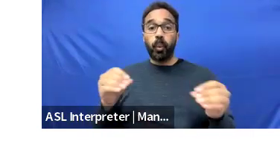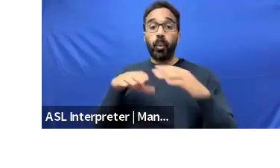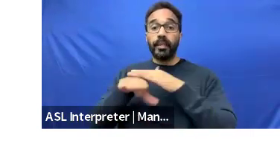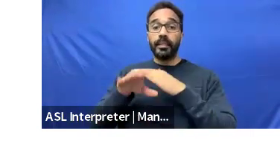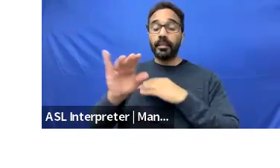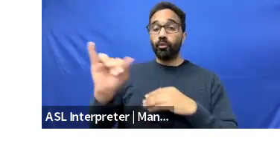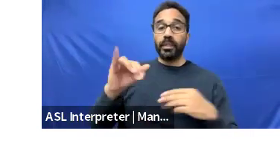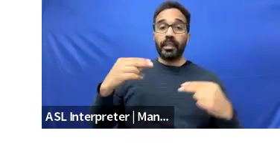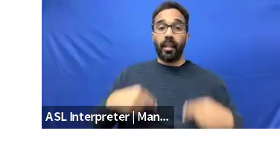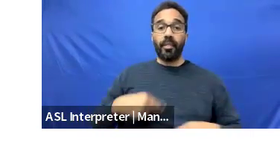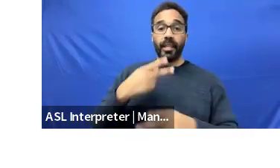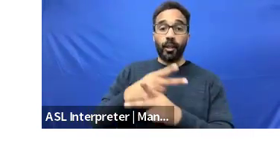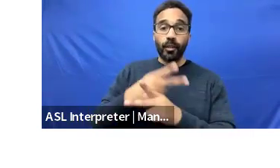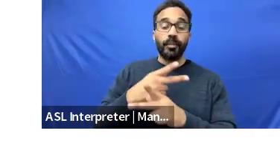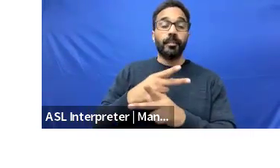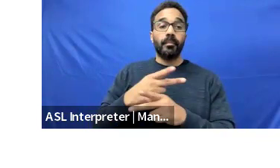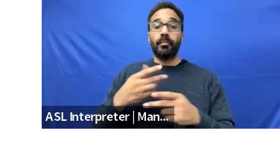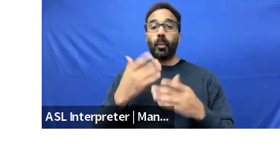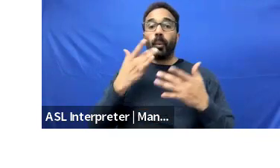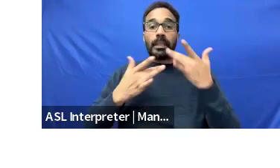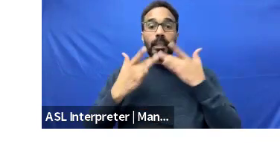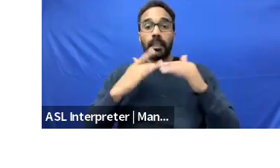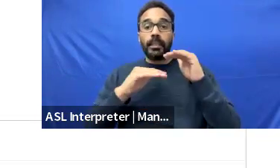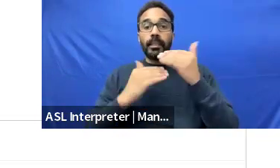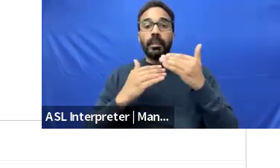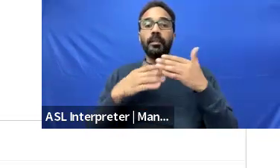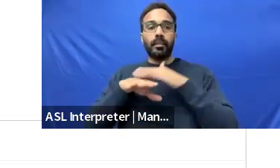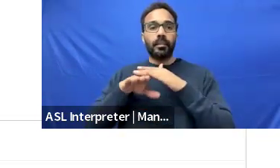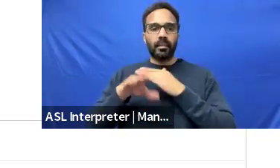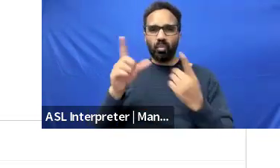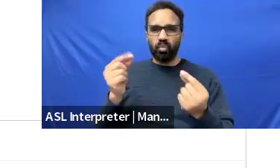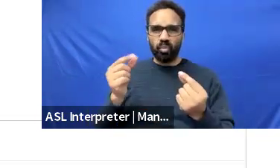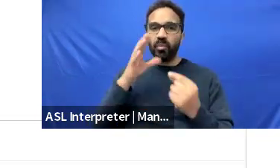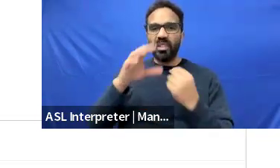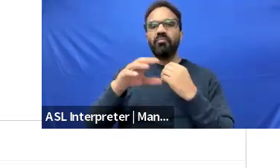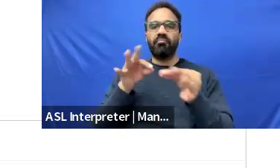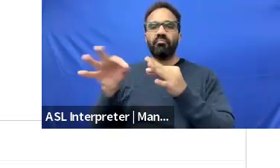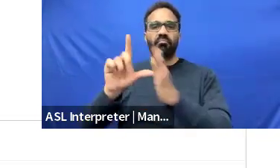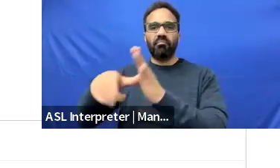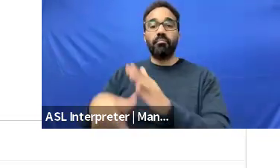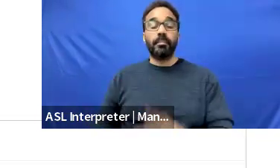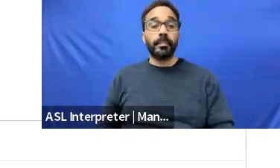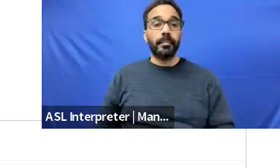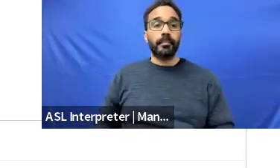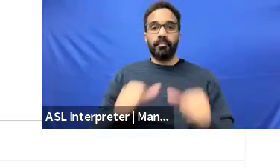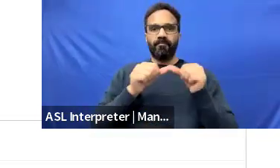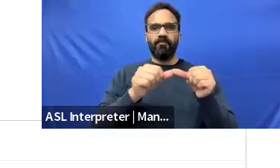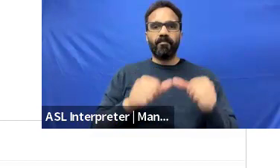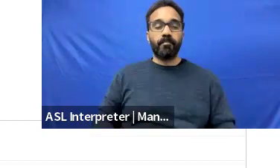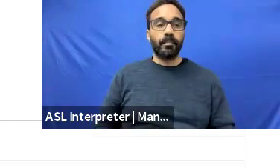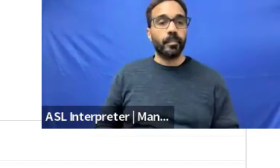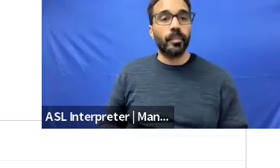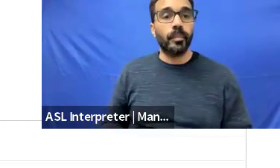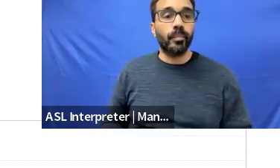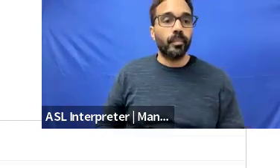limited access to medical care as well. So let's keep going. So this one is always just a